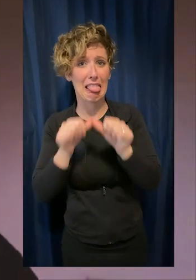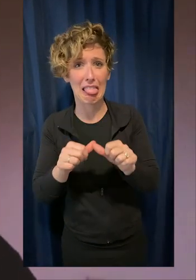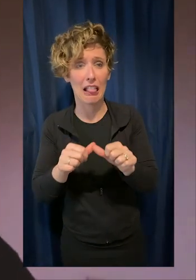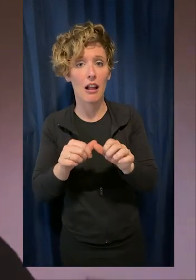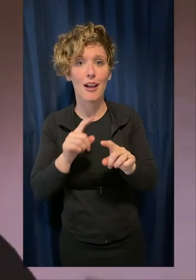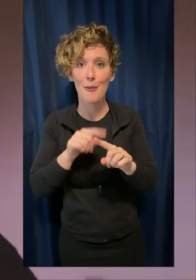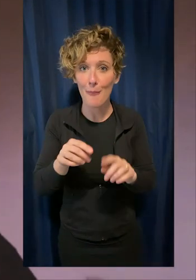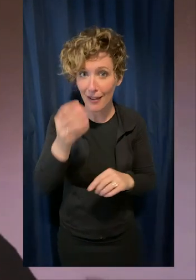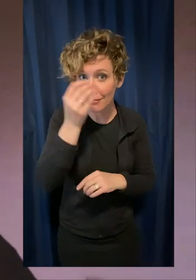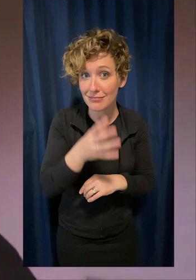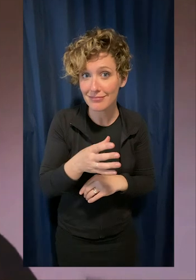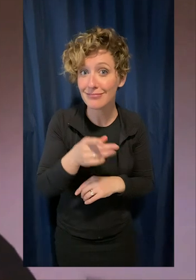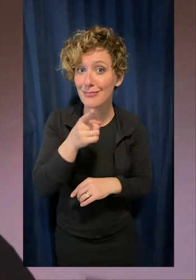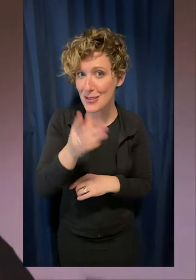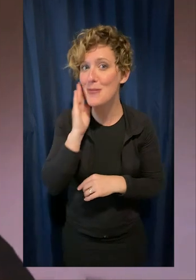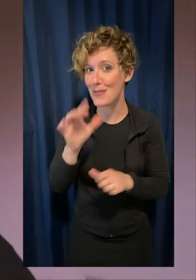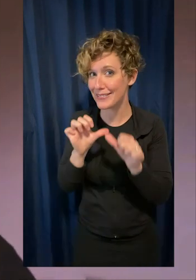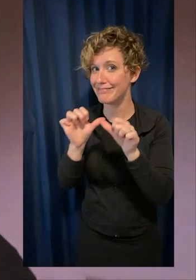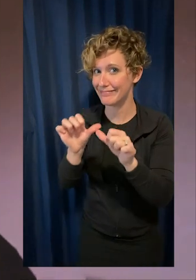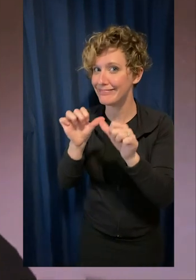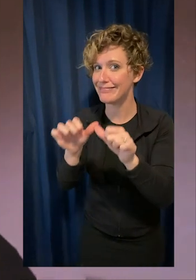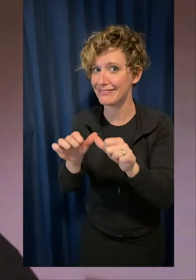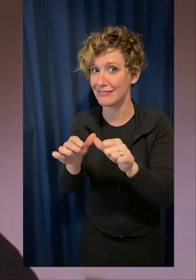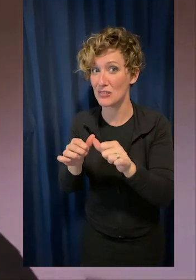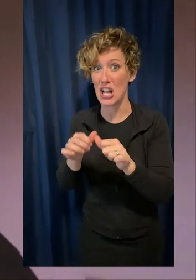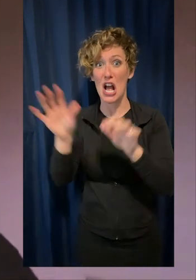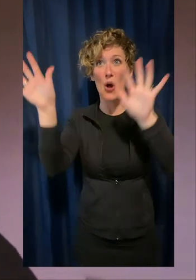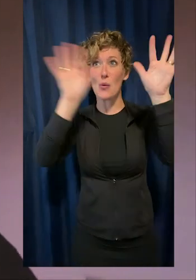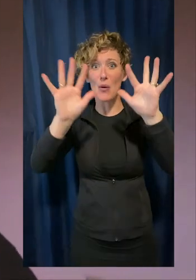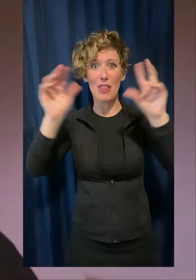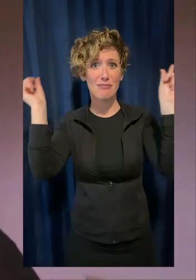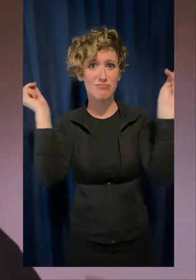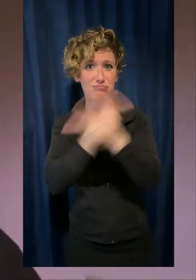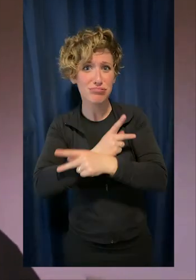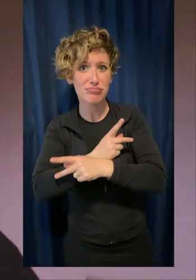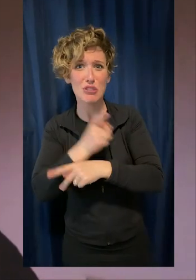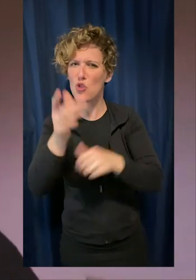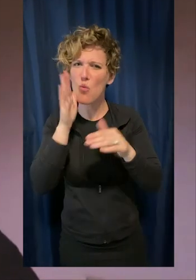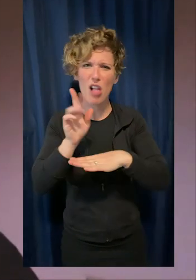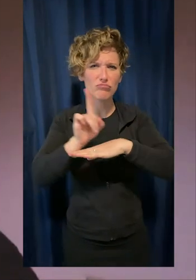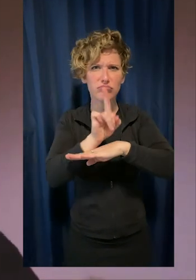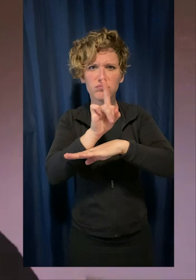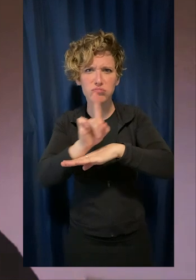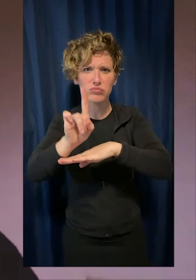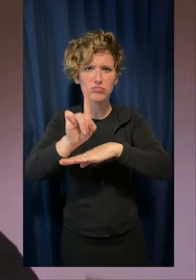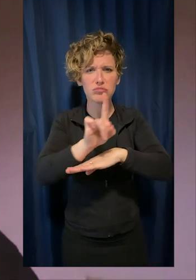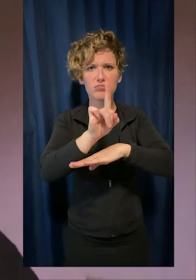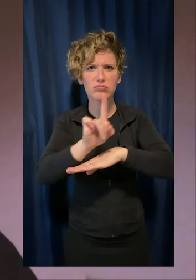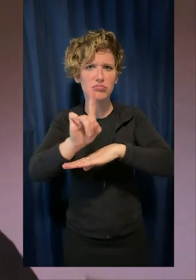be foul. On you will go, though your enemies prowl. On you will go, though the hacking cracks